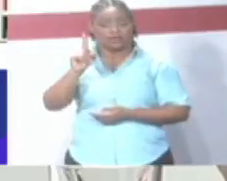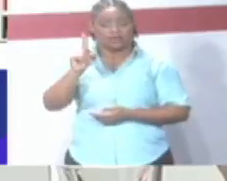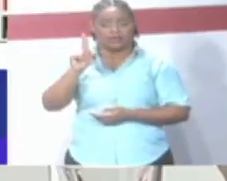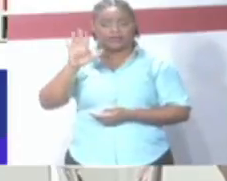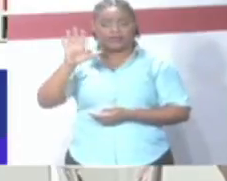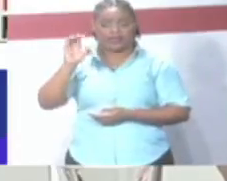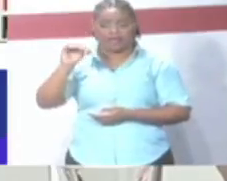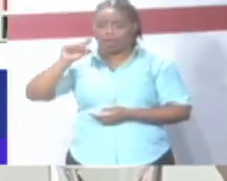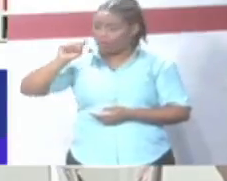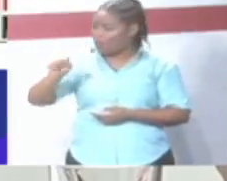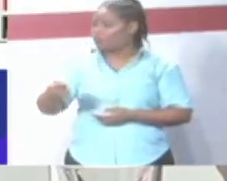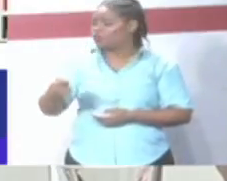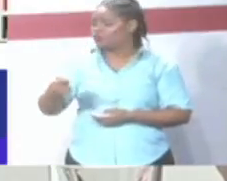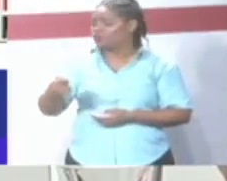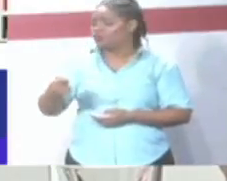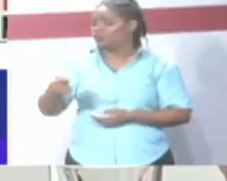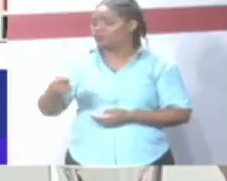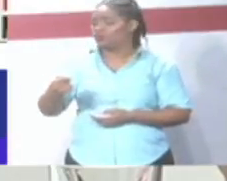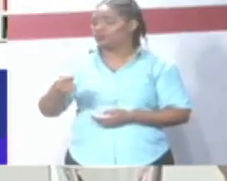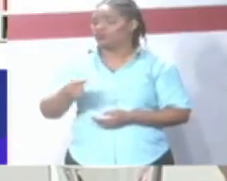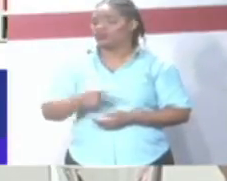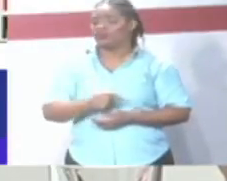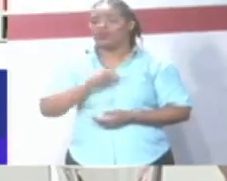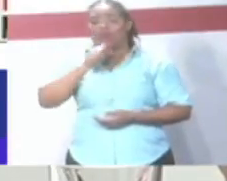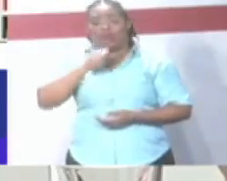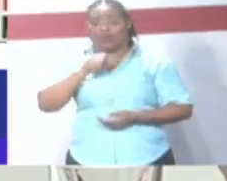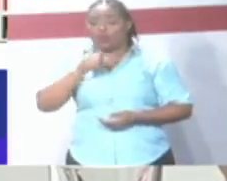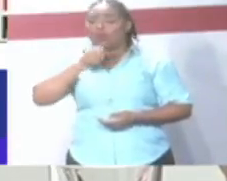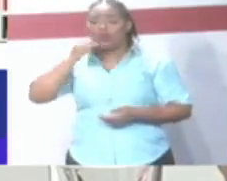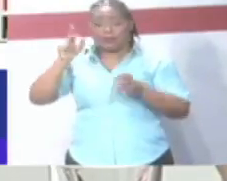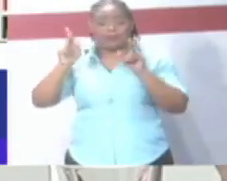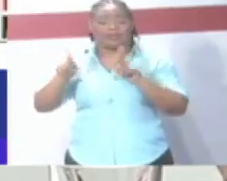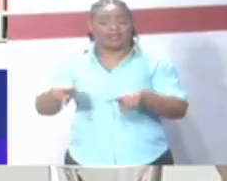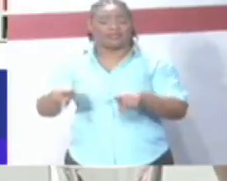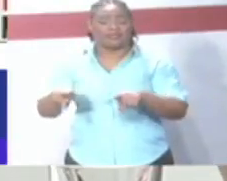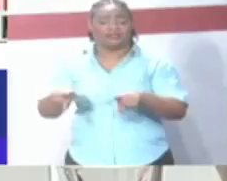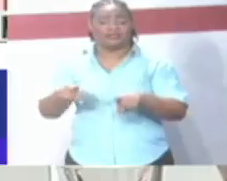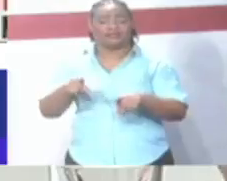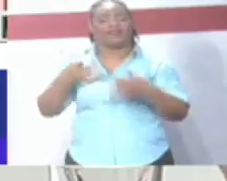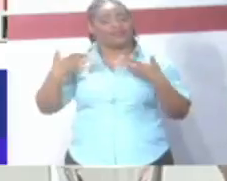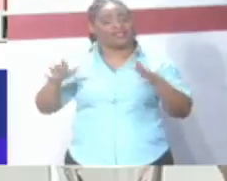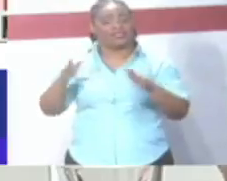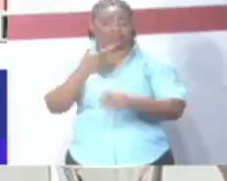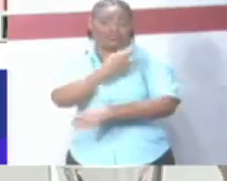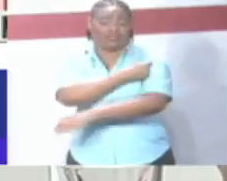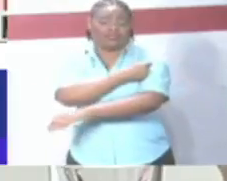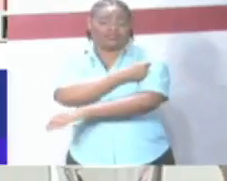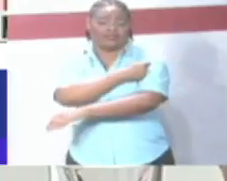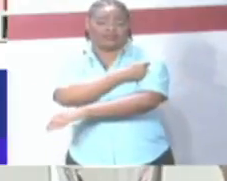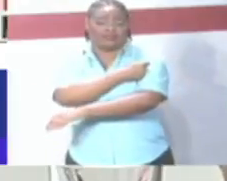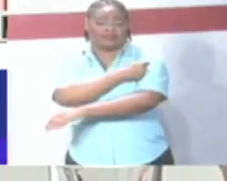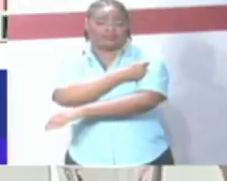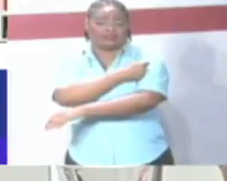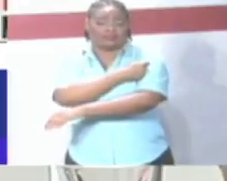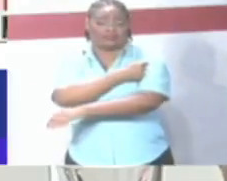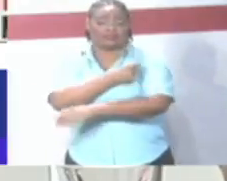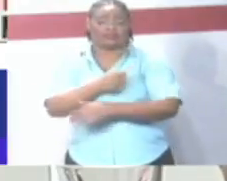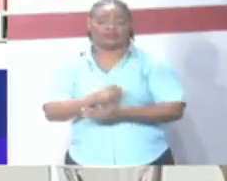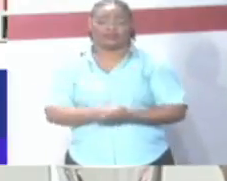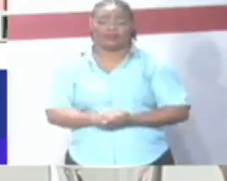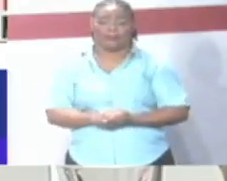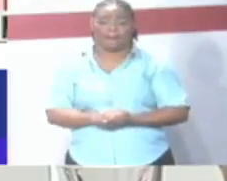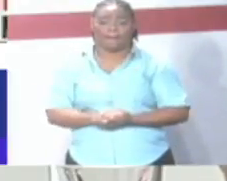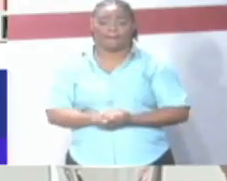60, thereabouts, have been vaccinated. Today, that's the kind of rough figure we are looking at. So